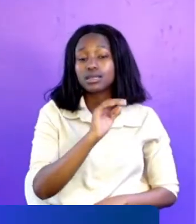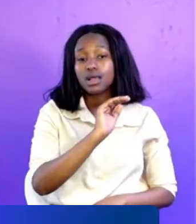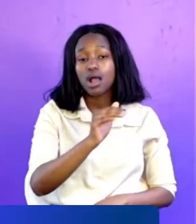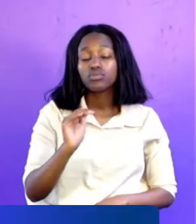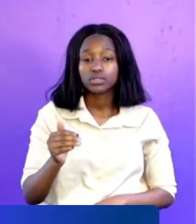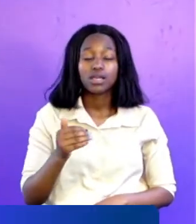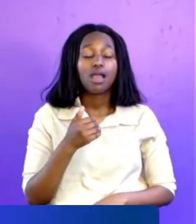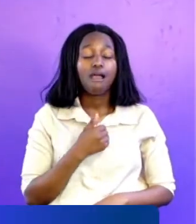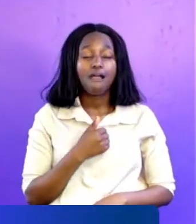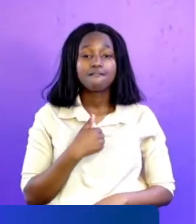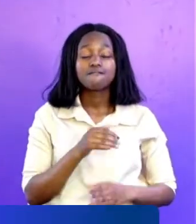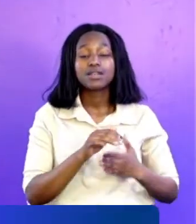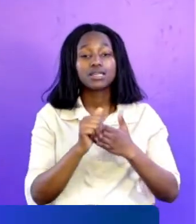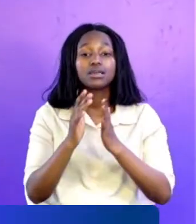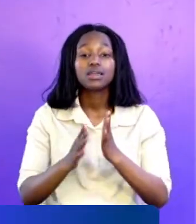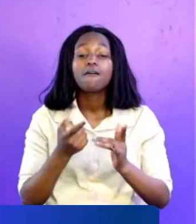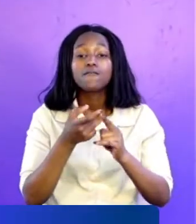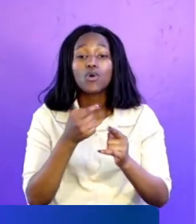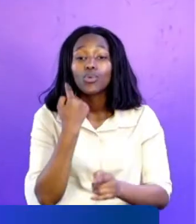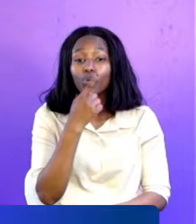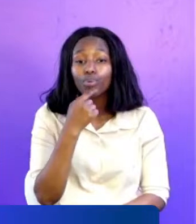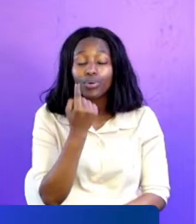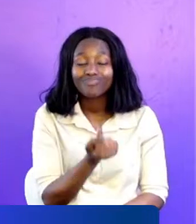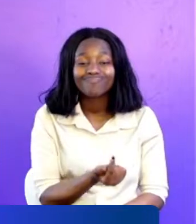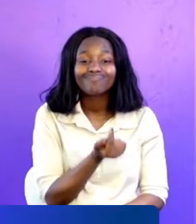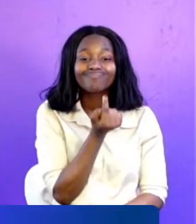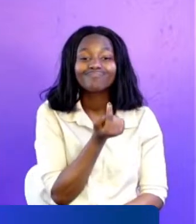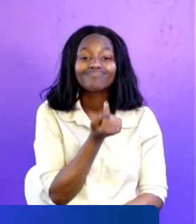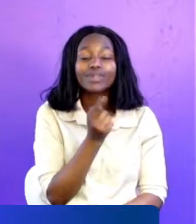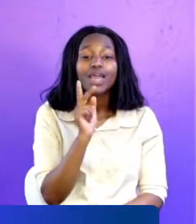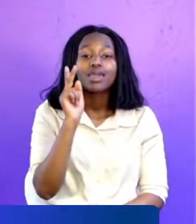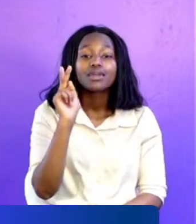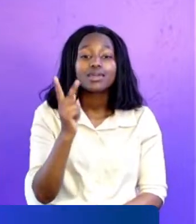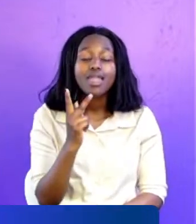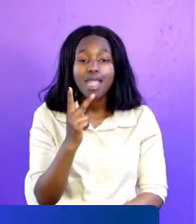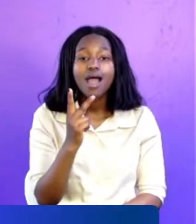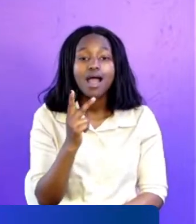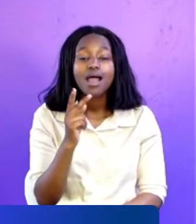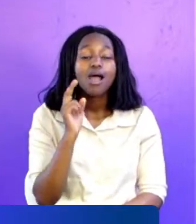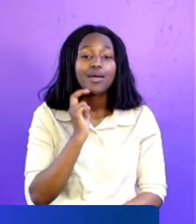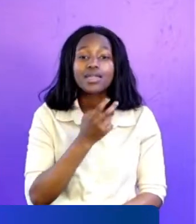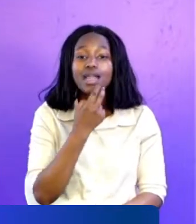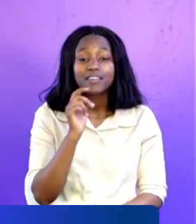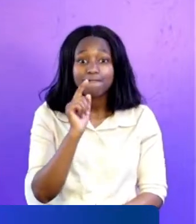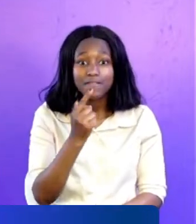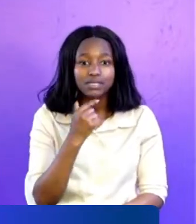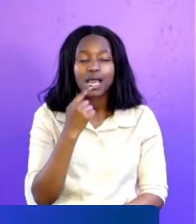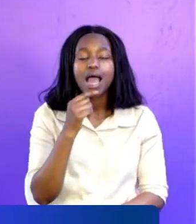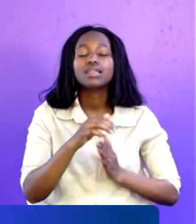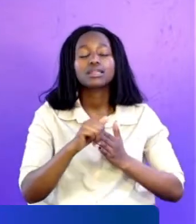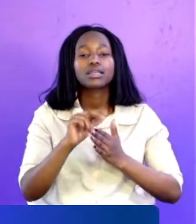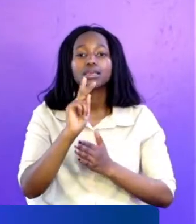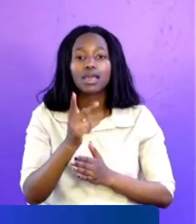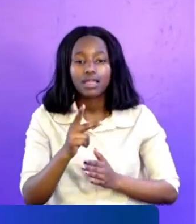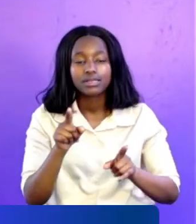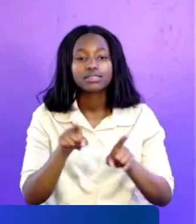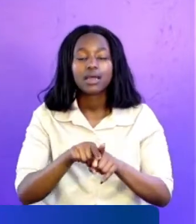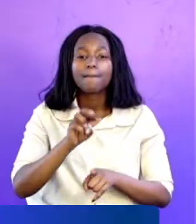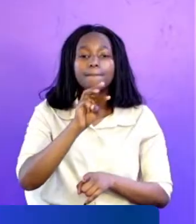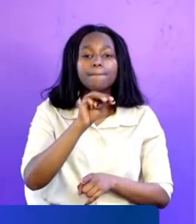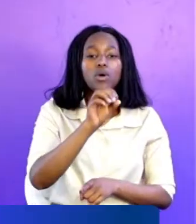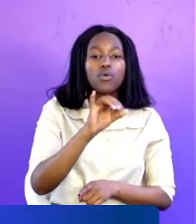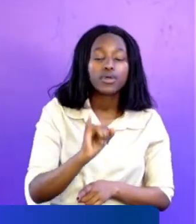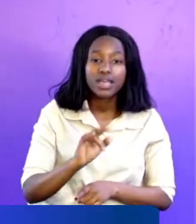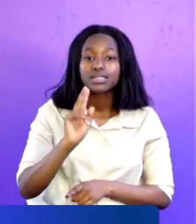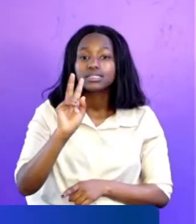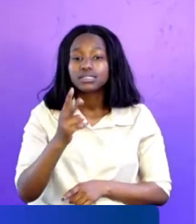by individuals. Kenyatta Senior led Kenya the first time. Moi, second president. It was